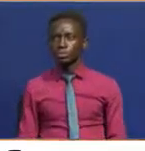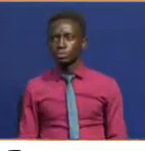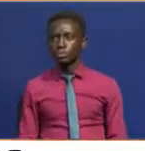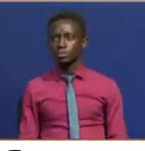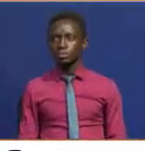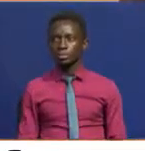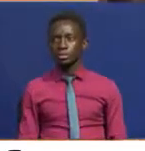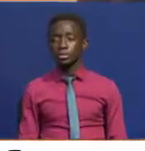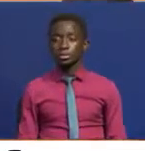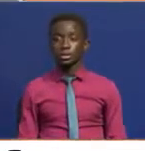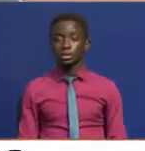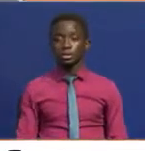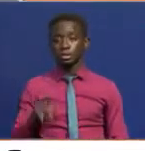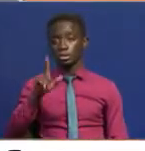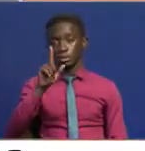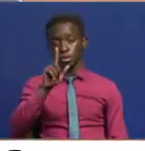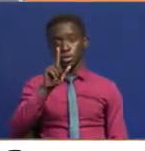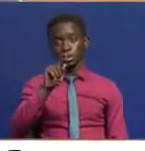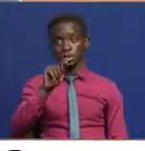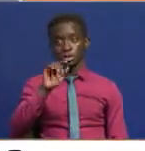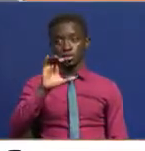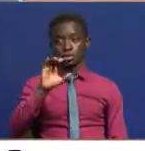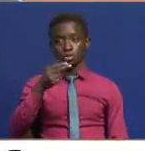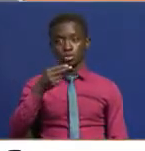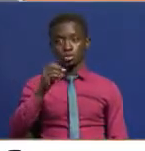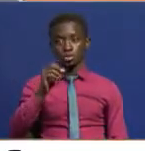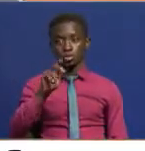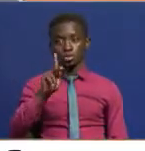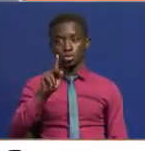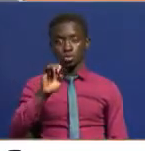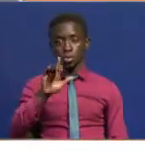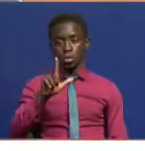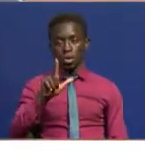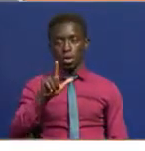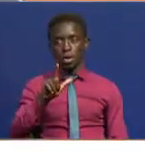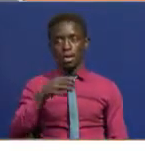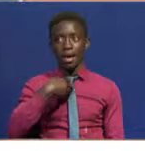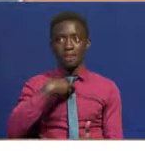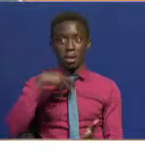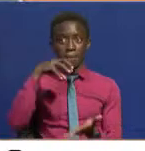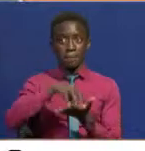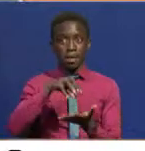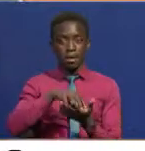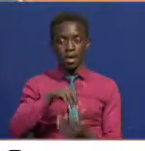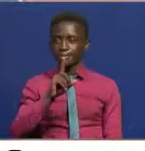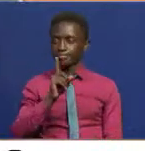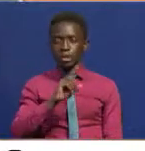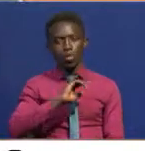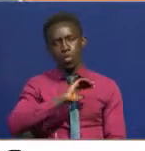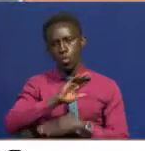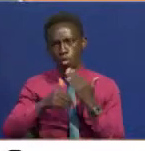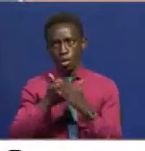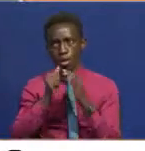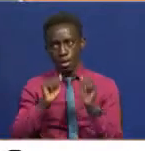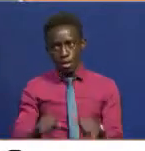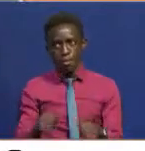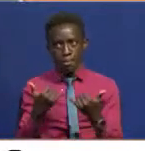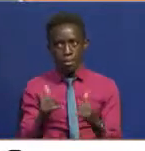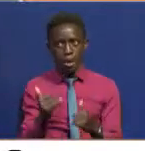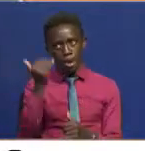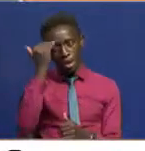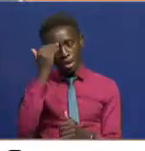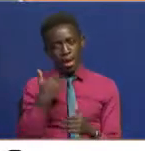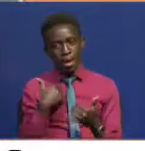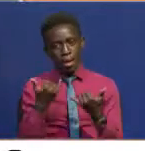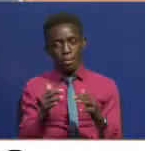Okay, with Tchoukball, there's no positioning. Everyone can play in any position. The only thing is there are 7 players, so we